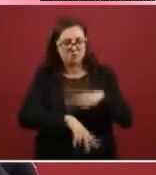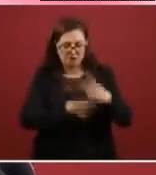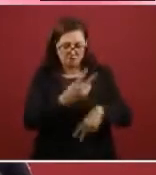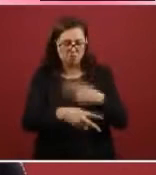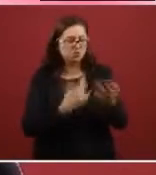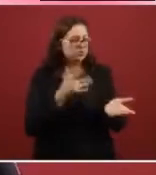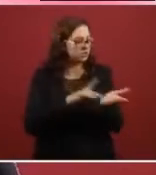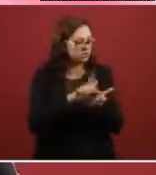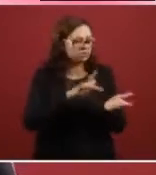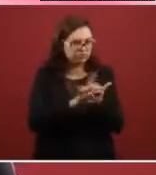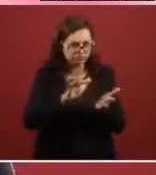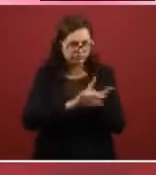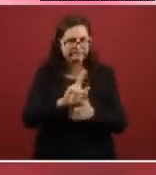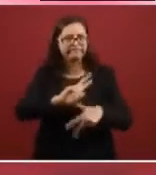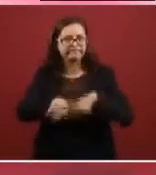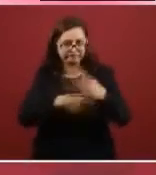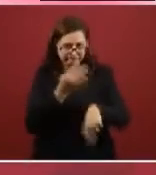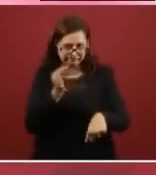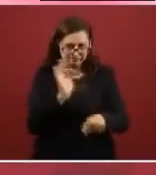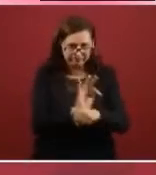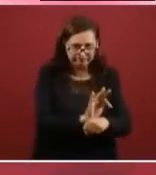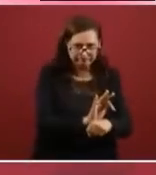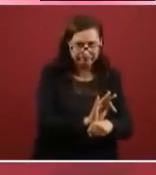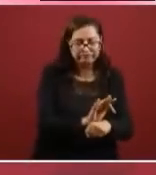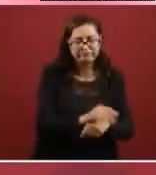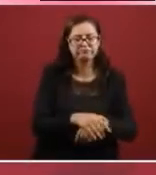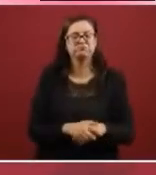to help them, support them, protect them. Que